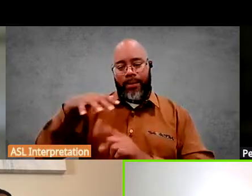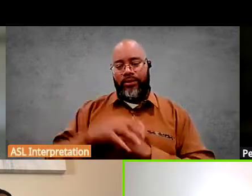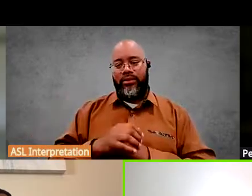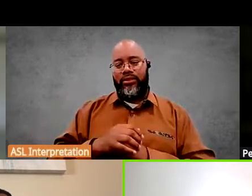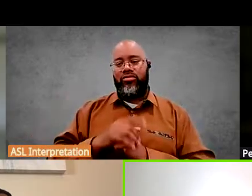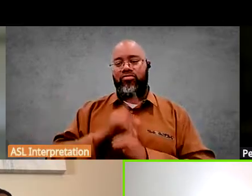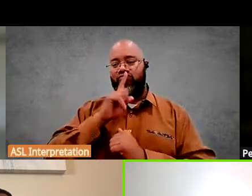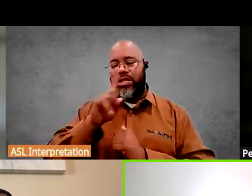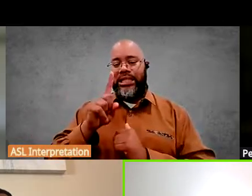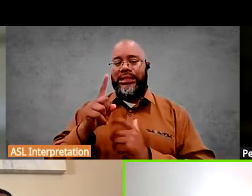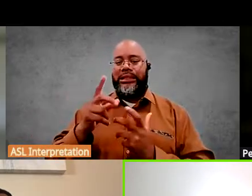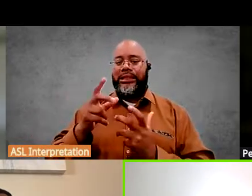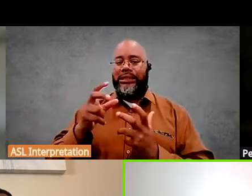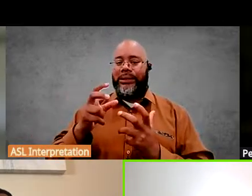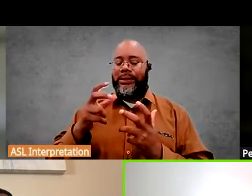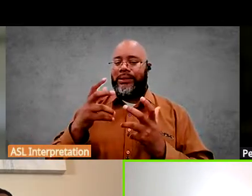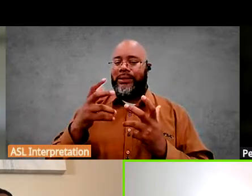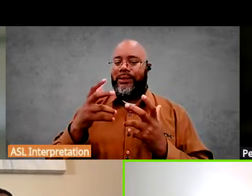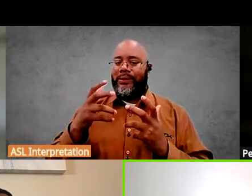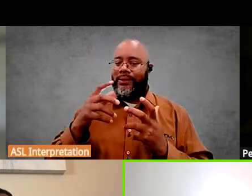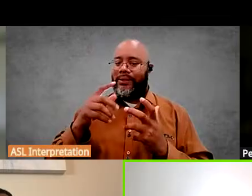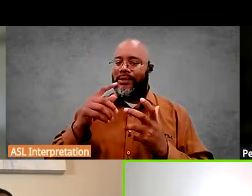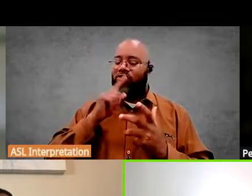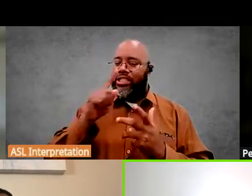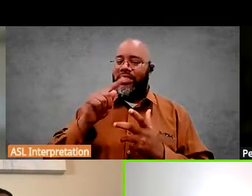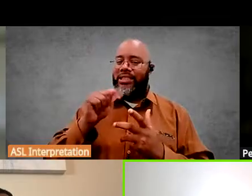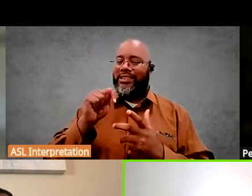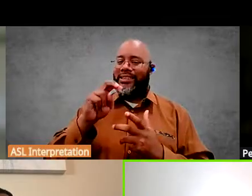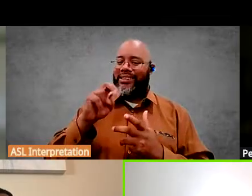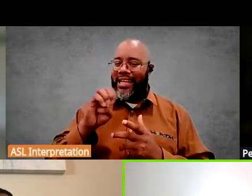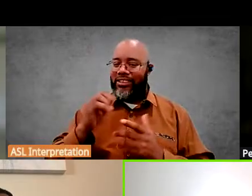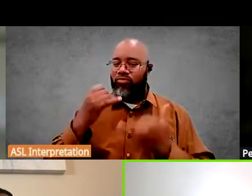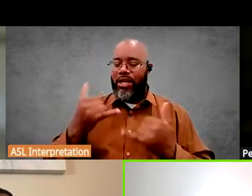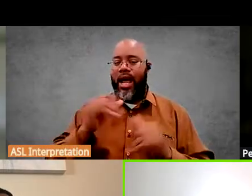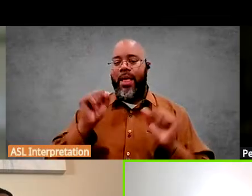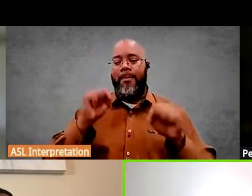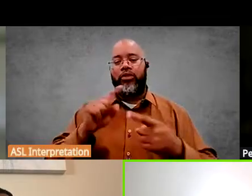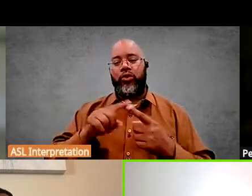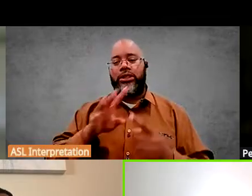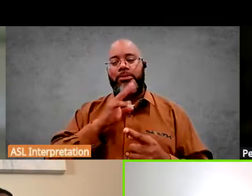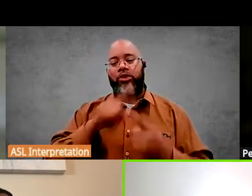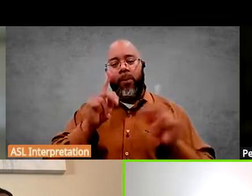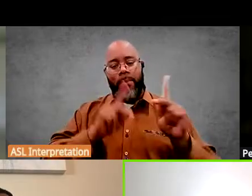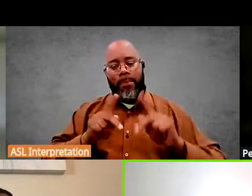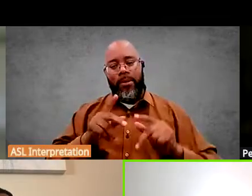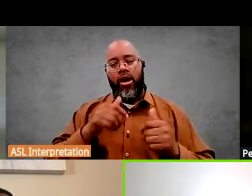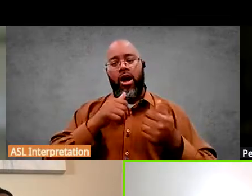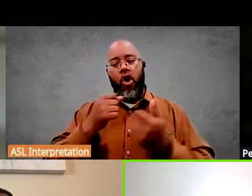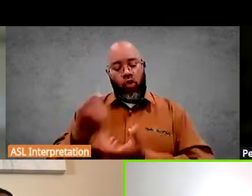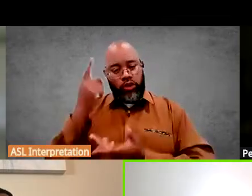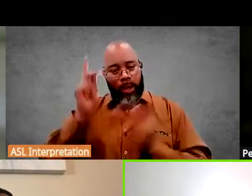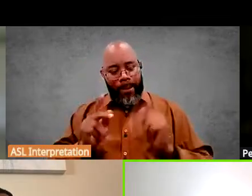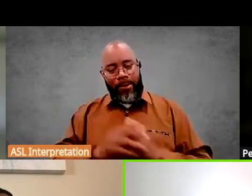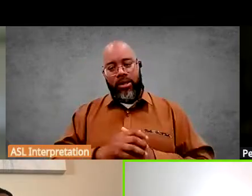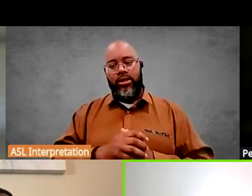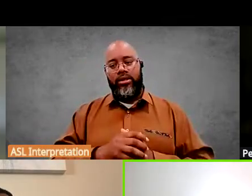really tense right now. And the kind of ability to speak to people, understand people,